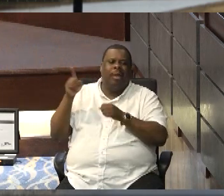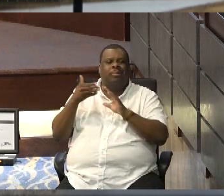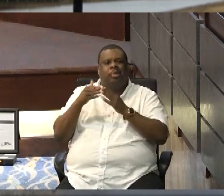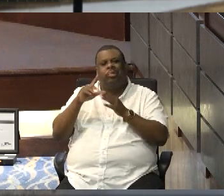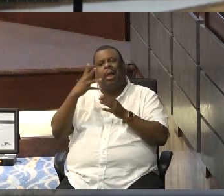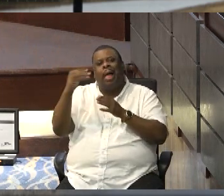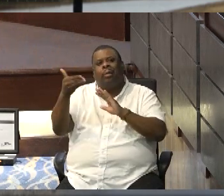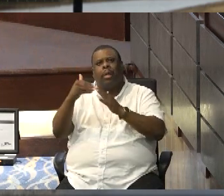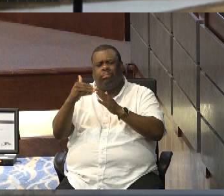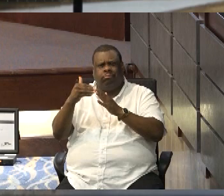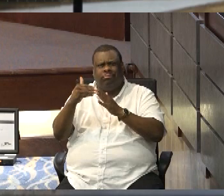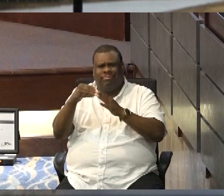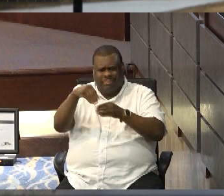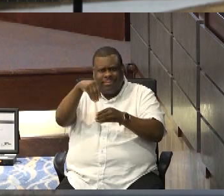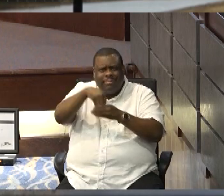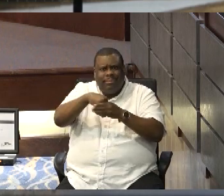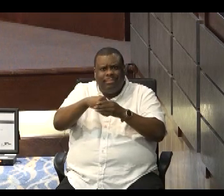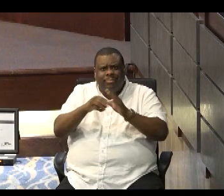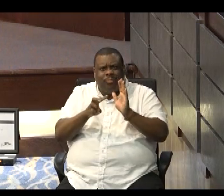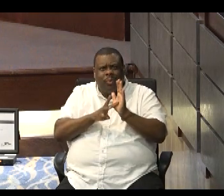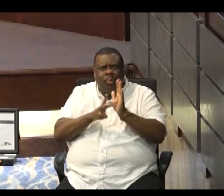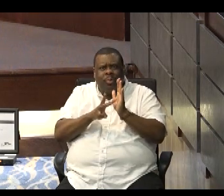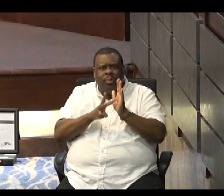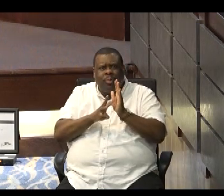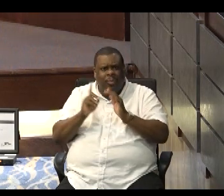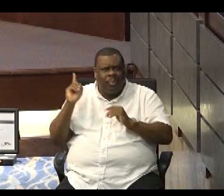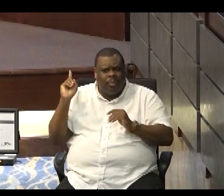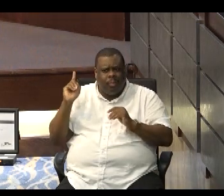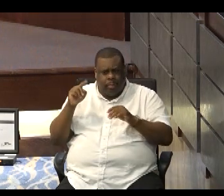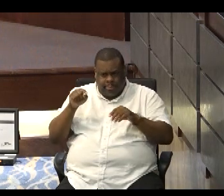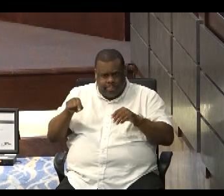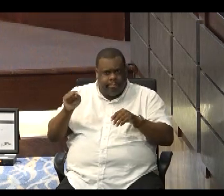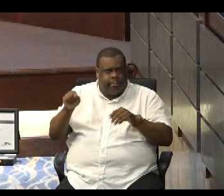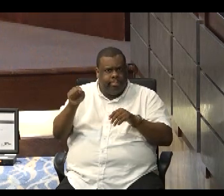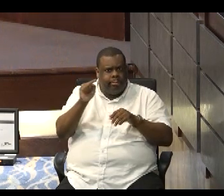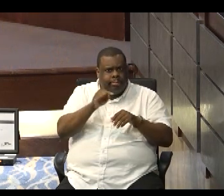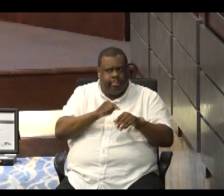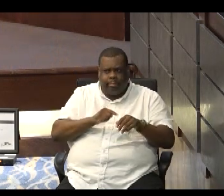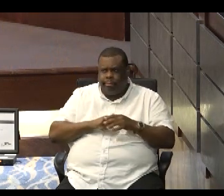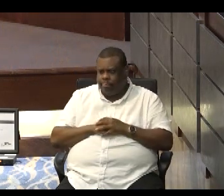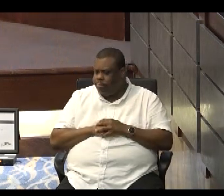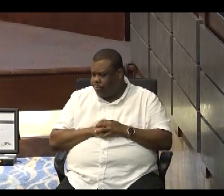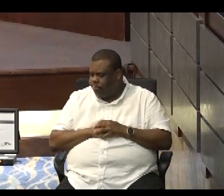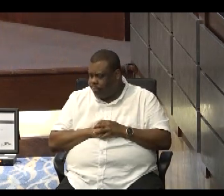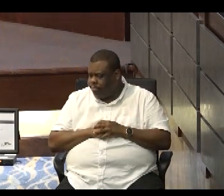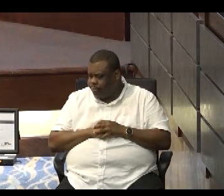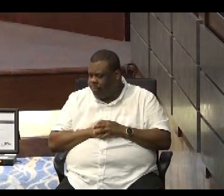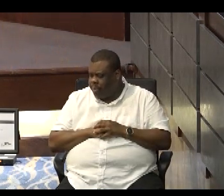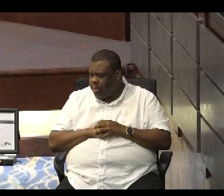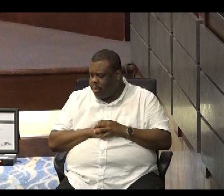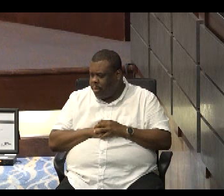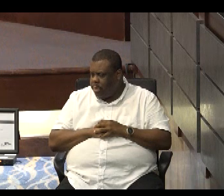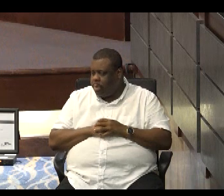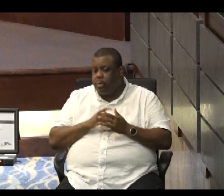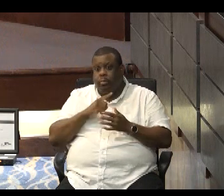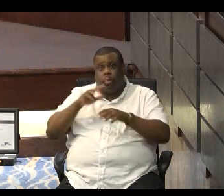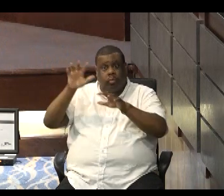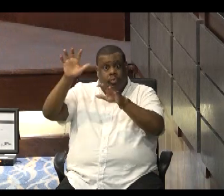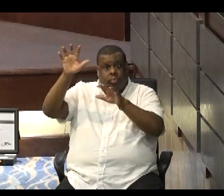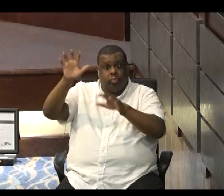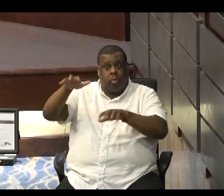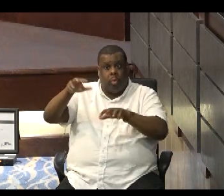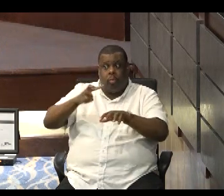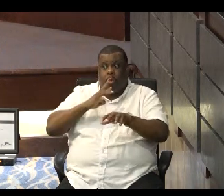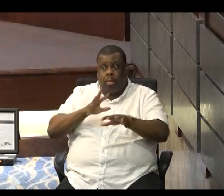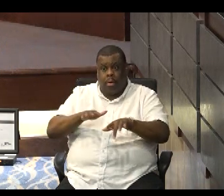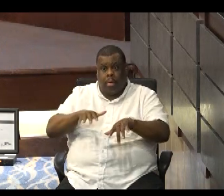done drainage studies after storms. And then why should we care about stormwater quality? Because